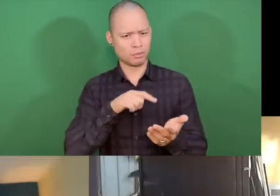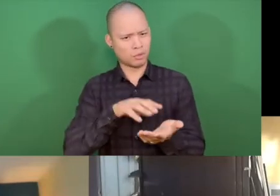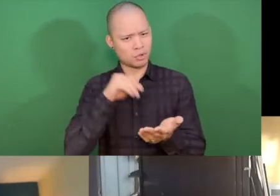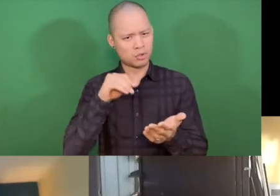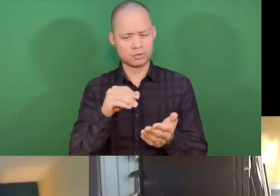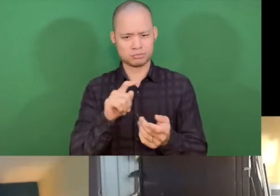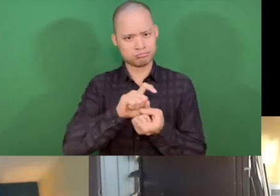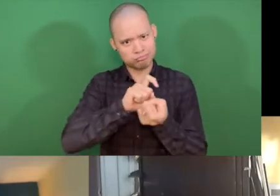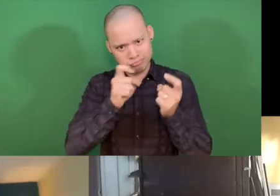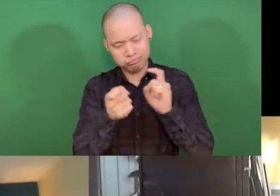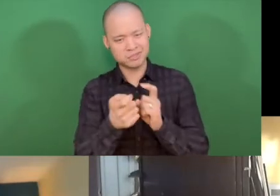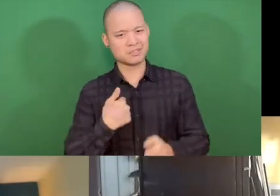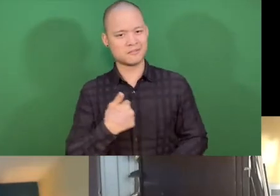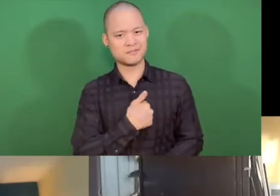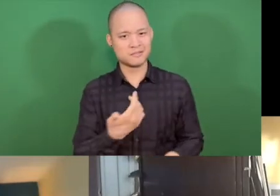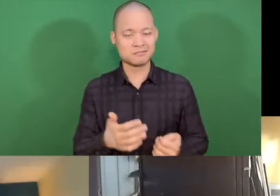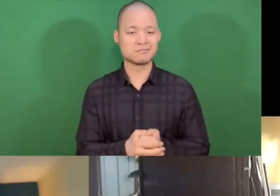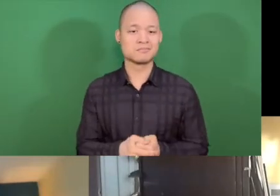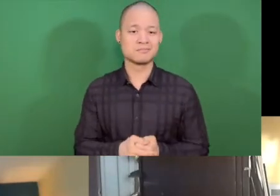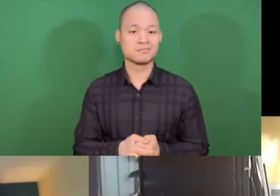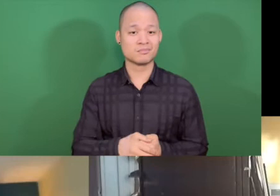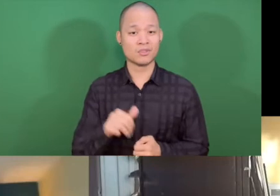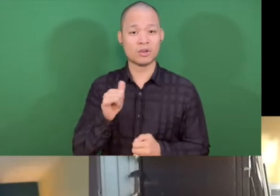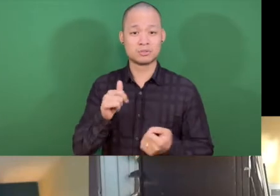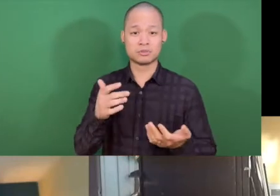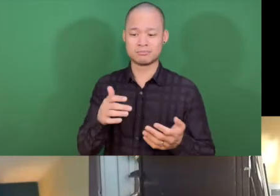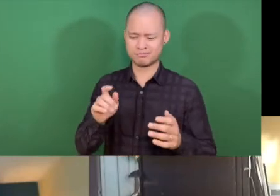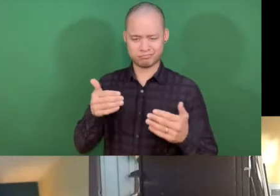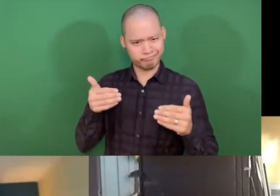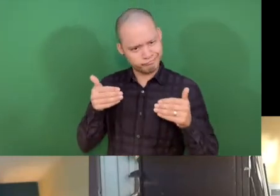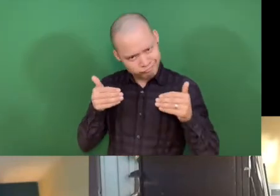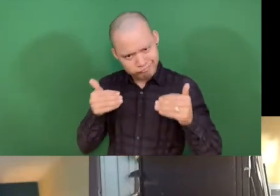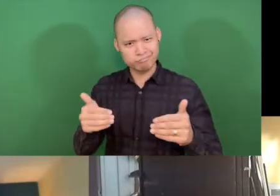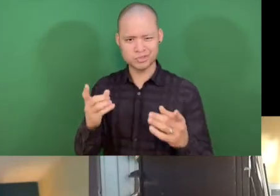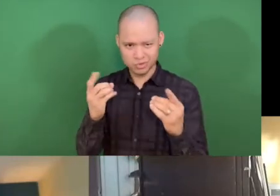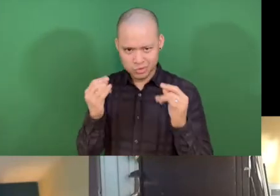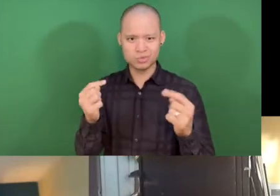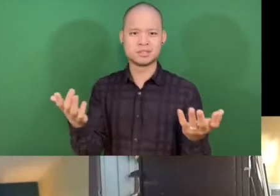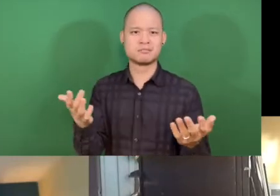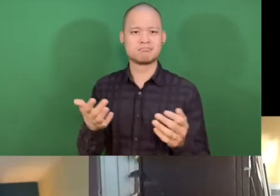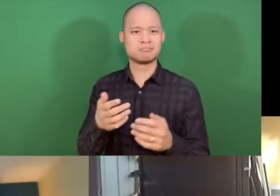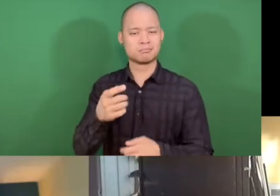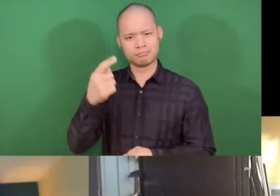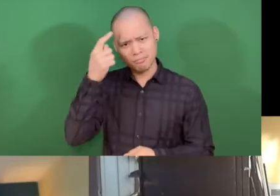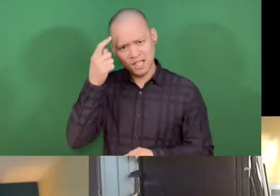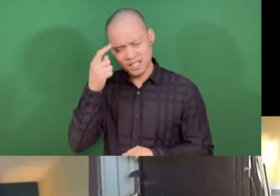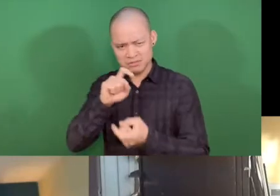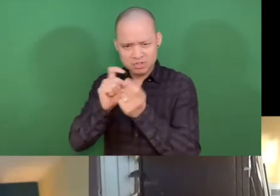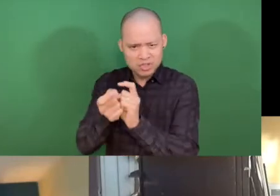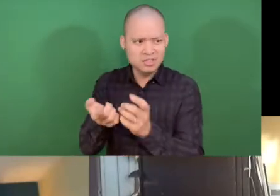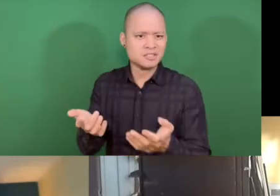transform. And to do it with a right-minded effort to improve